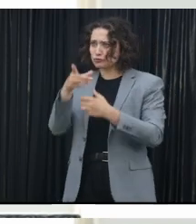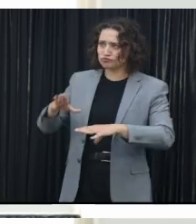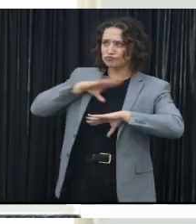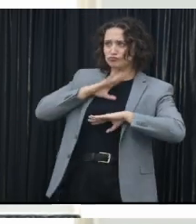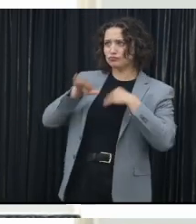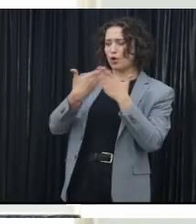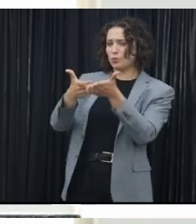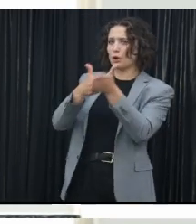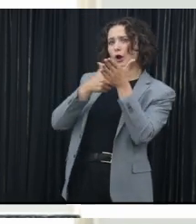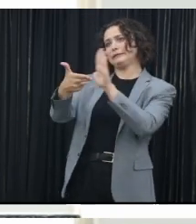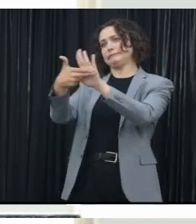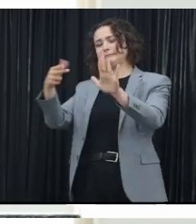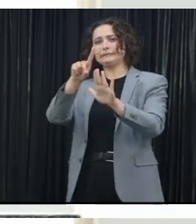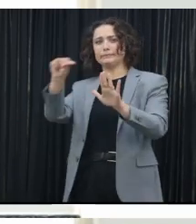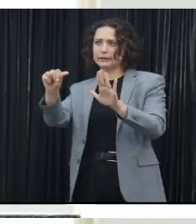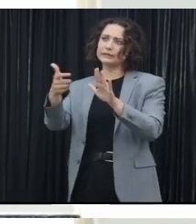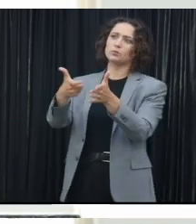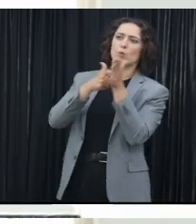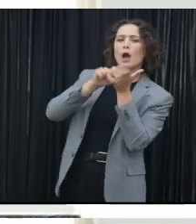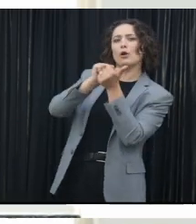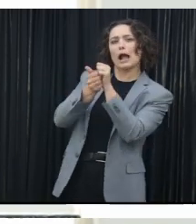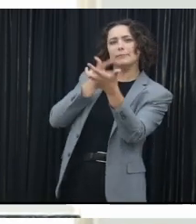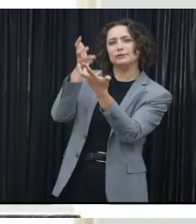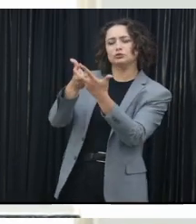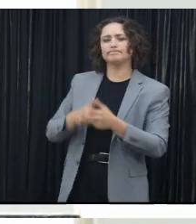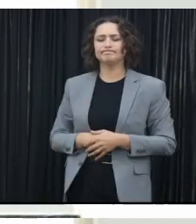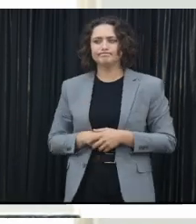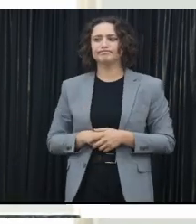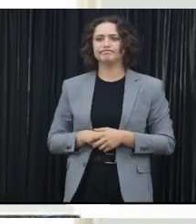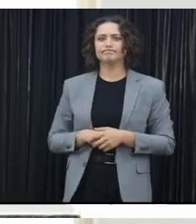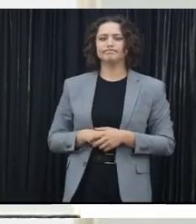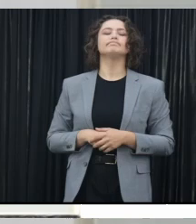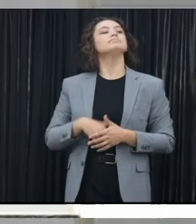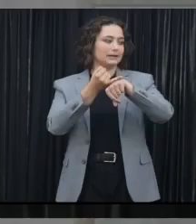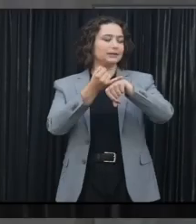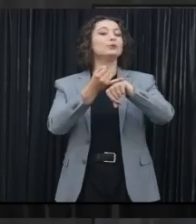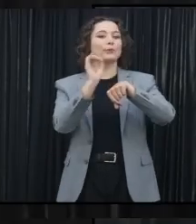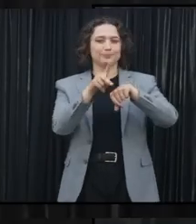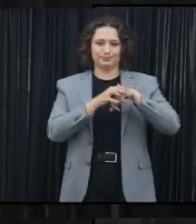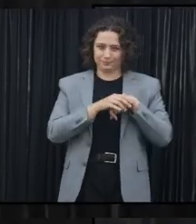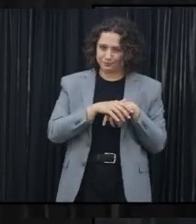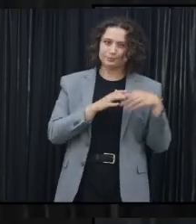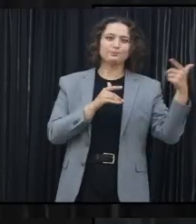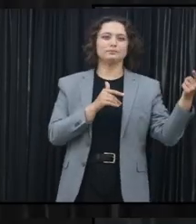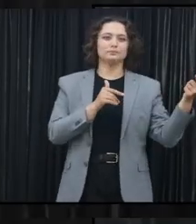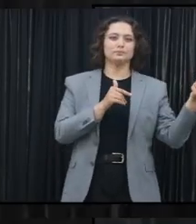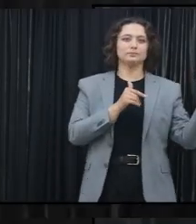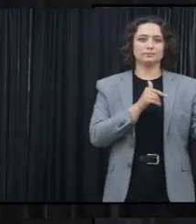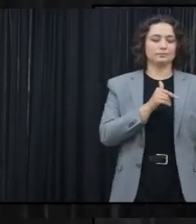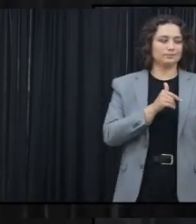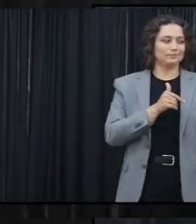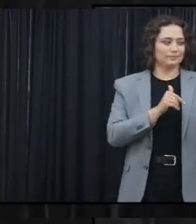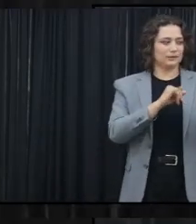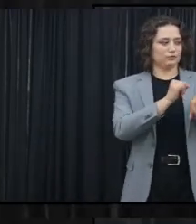have a need for that accommodation. Thank you, Amy. Next question is for Jill. Can you describe some of your